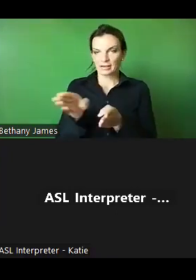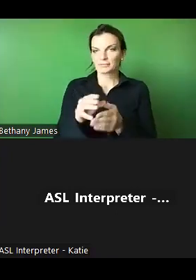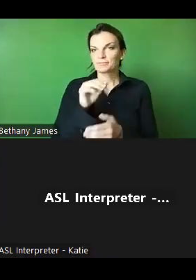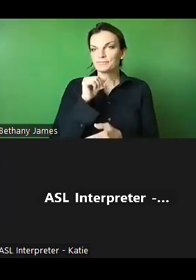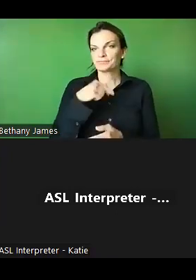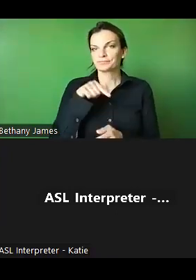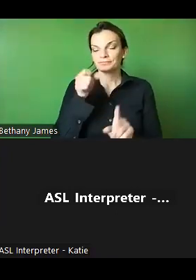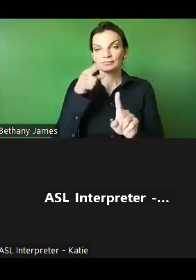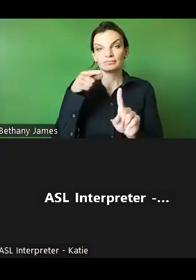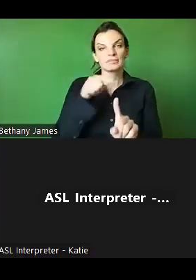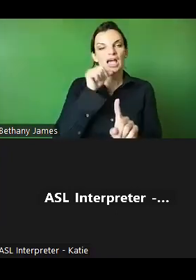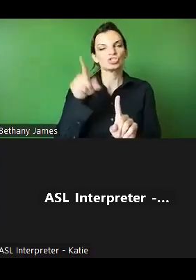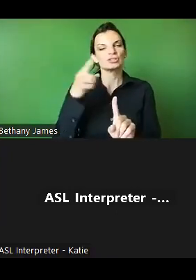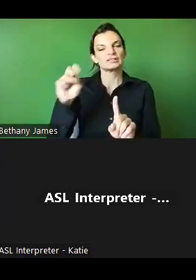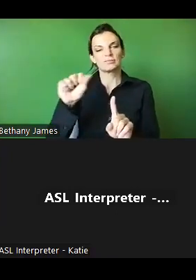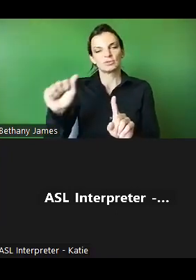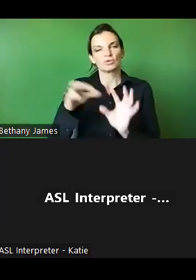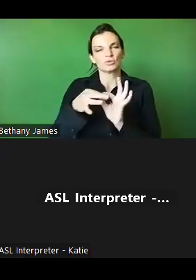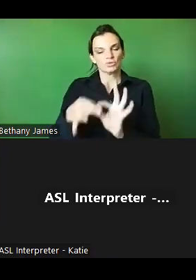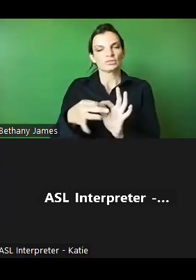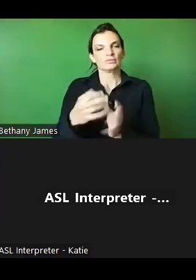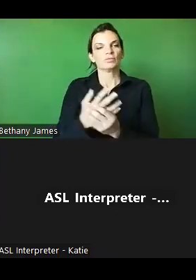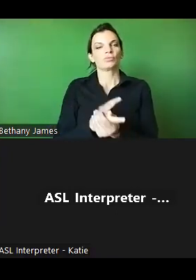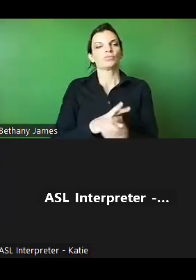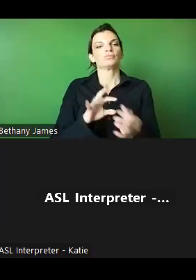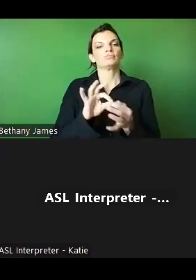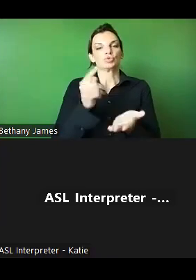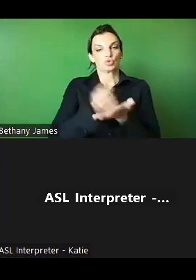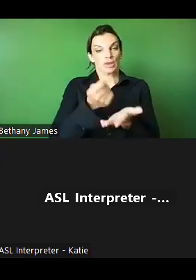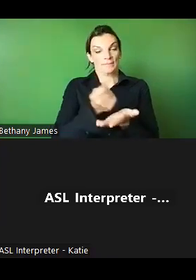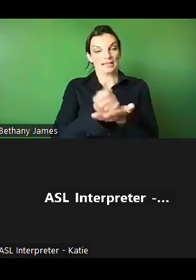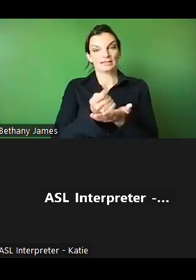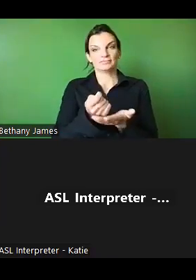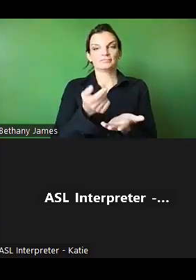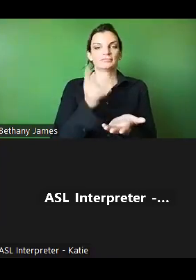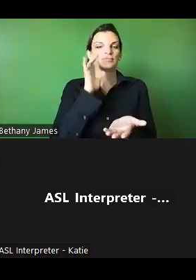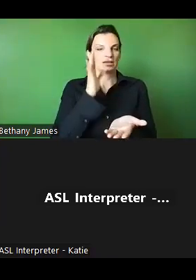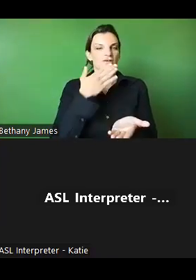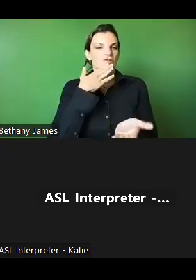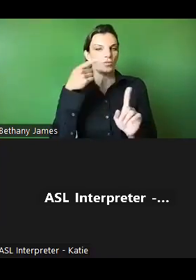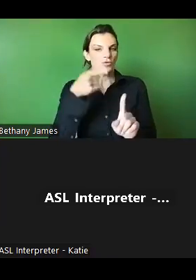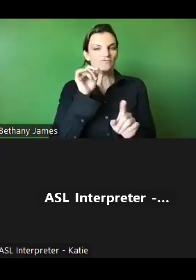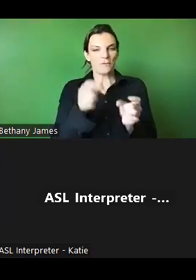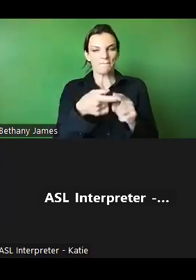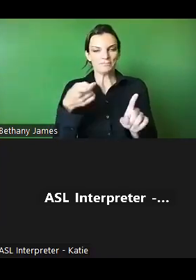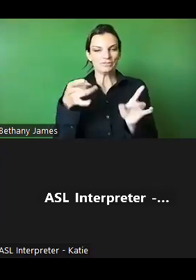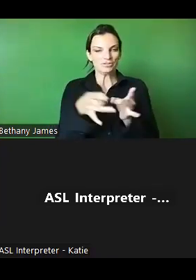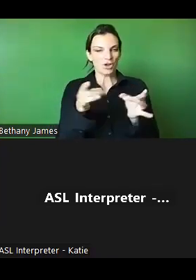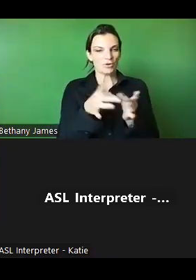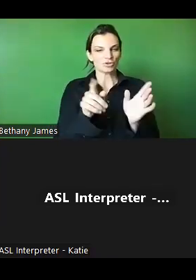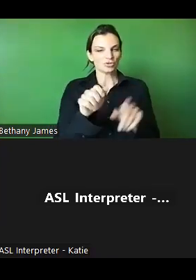from substance abuse treatment, we're also taking a cue from the Starbucks employee training manual, at least their old